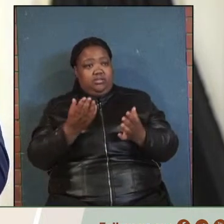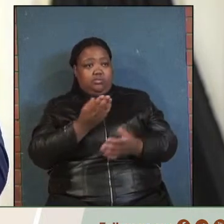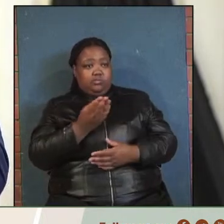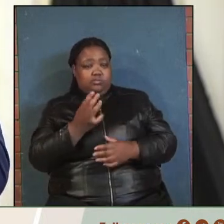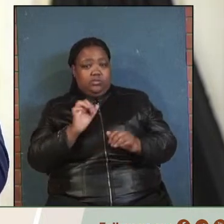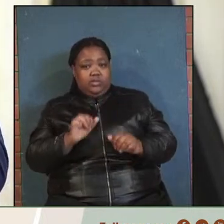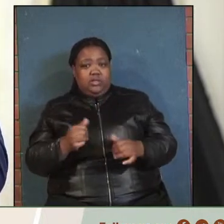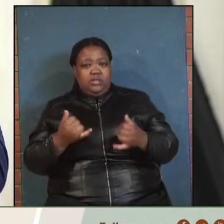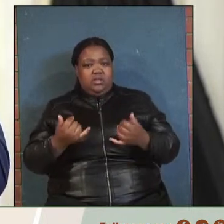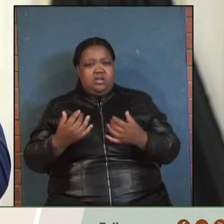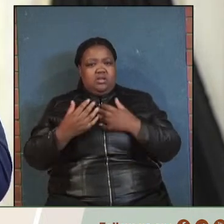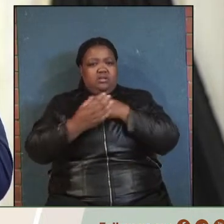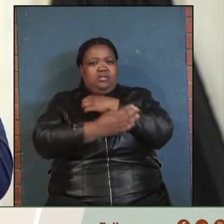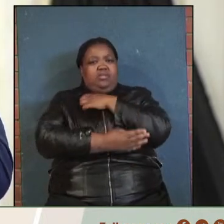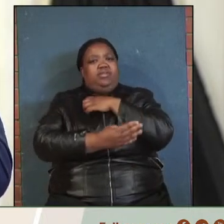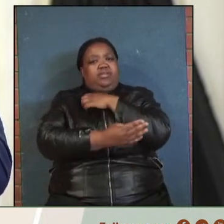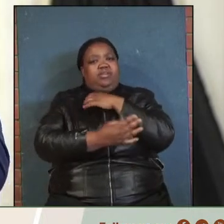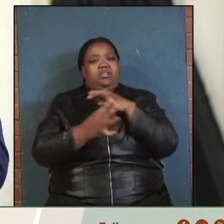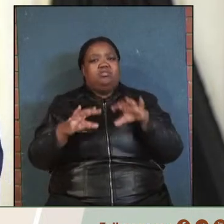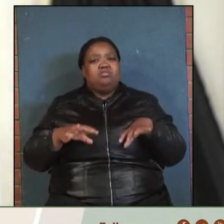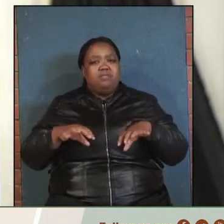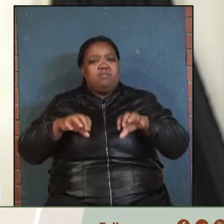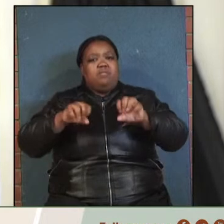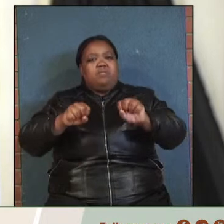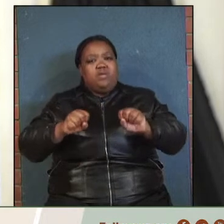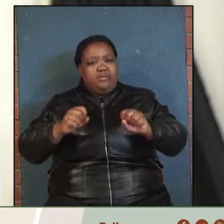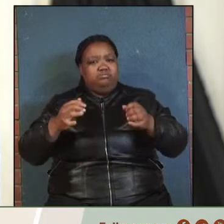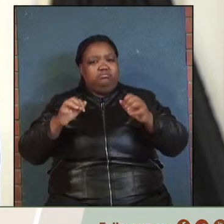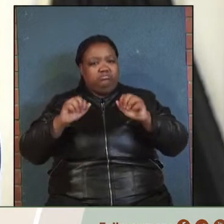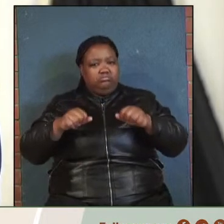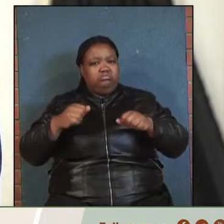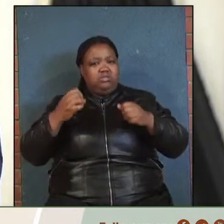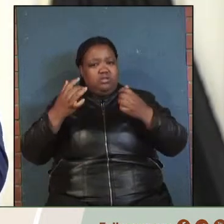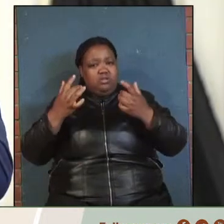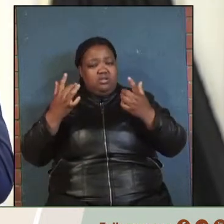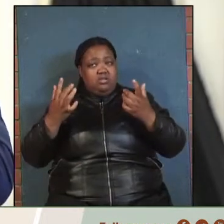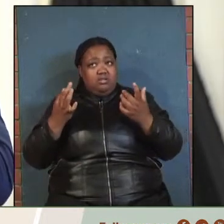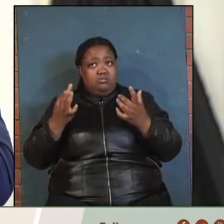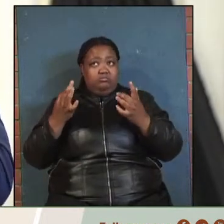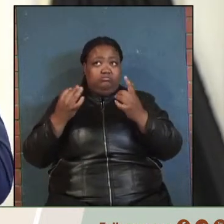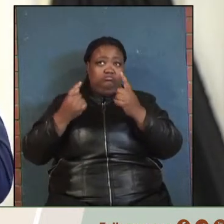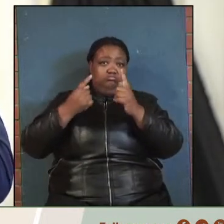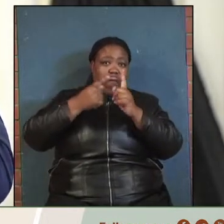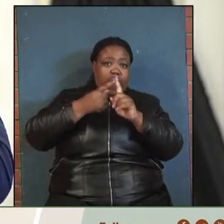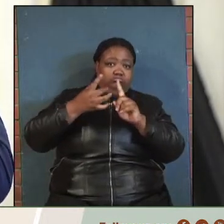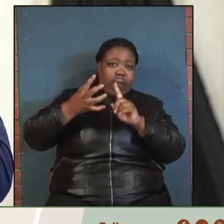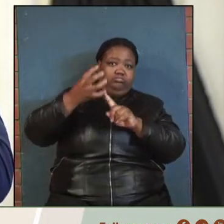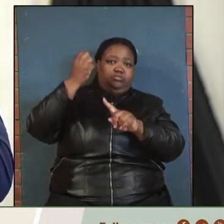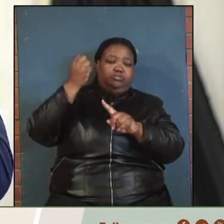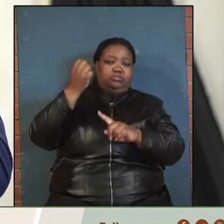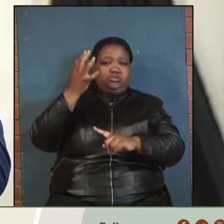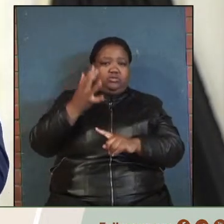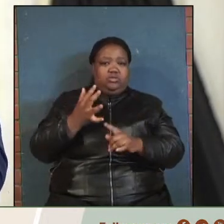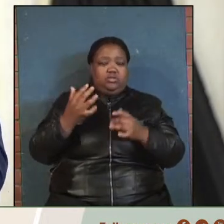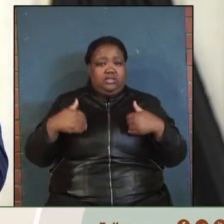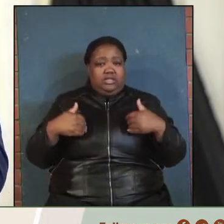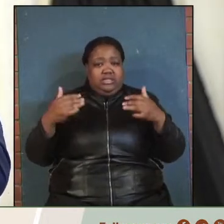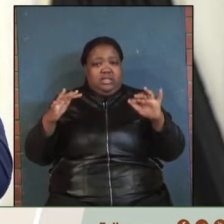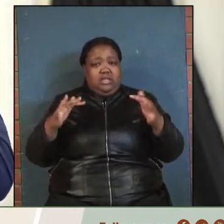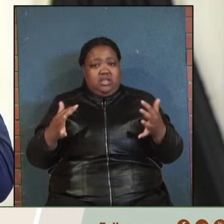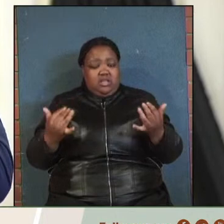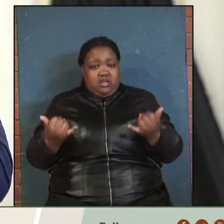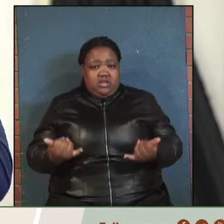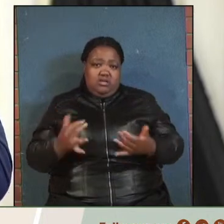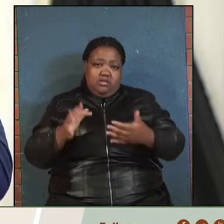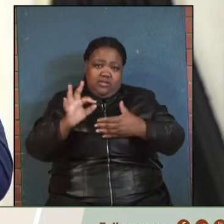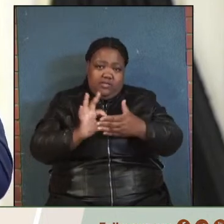country into heights that we've never reached. And that begins with your participation